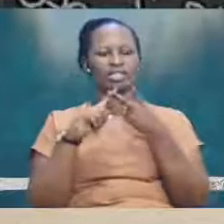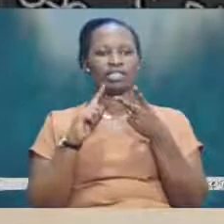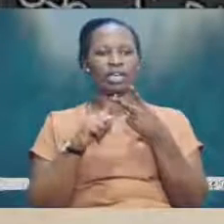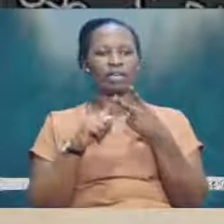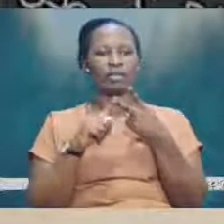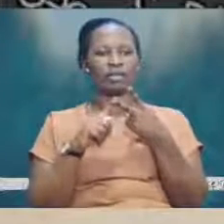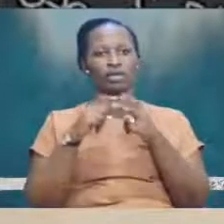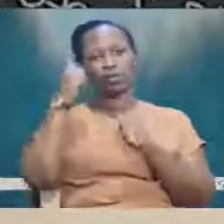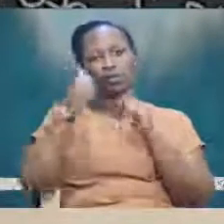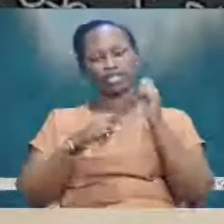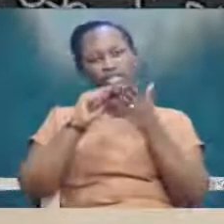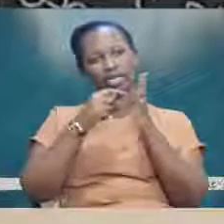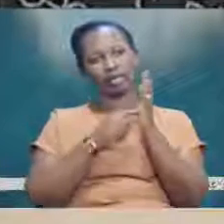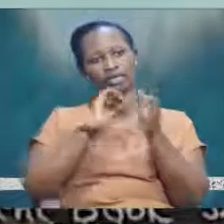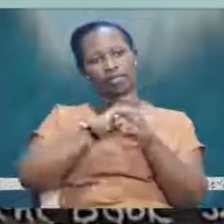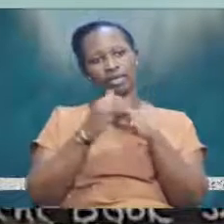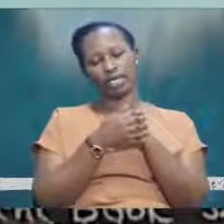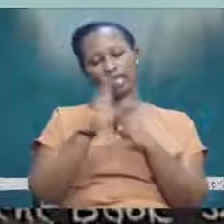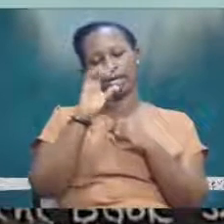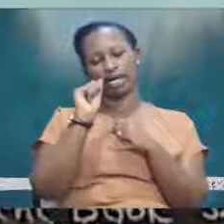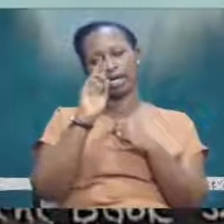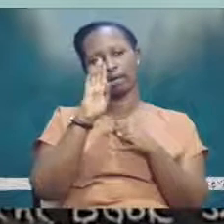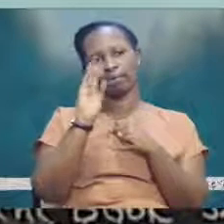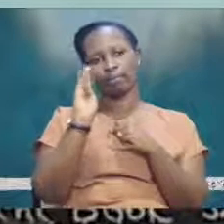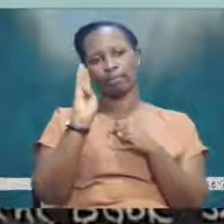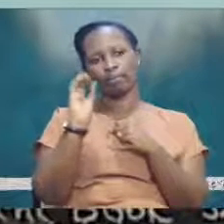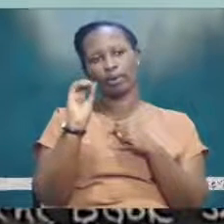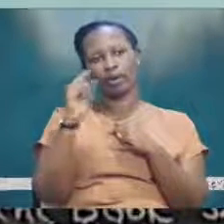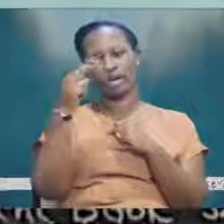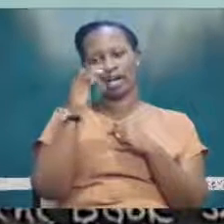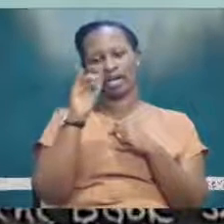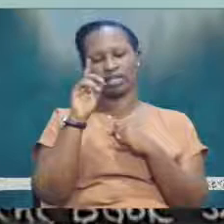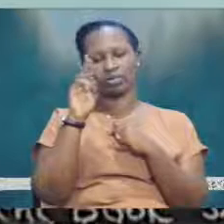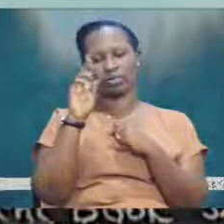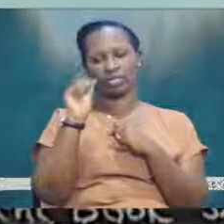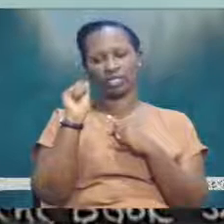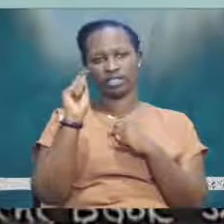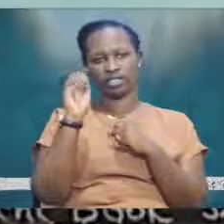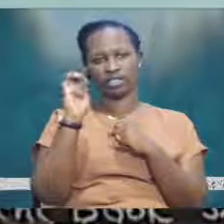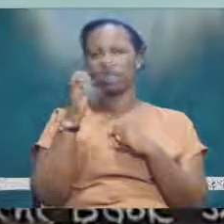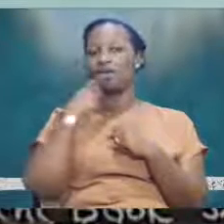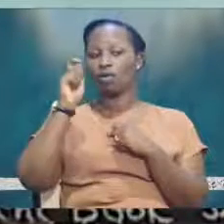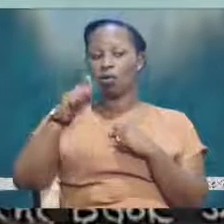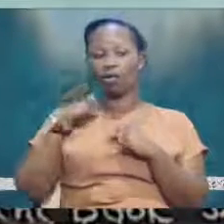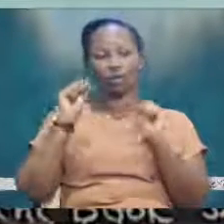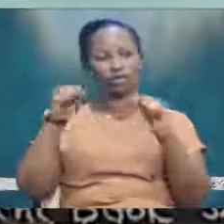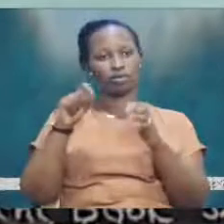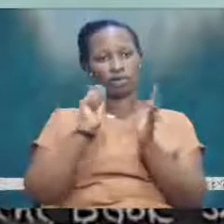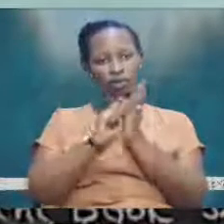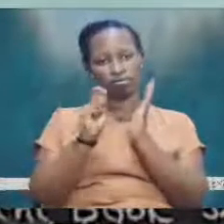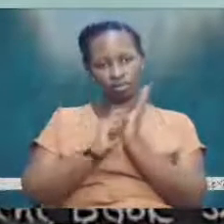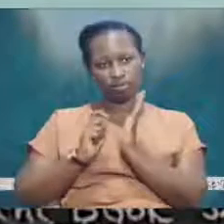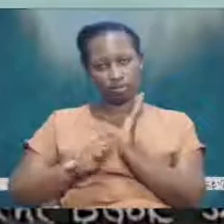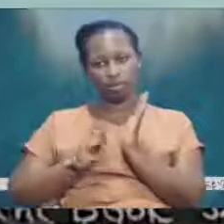Question 2, which elements make carbohydrates? You must be able to mention